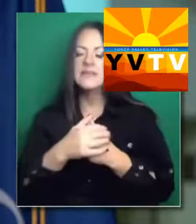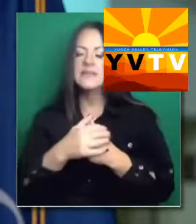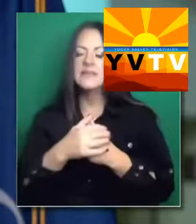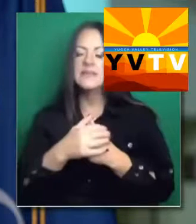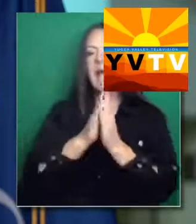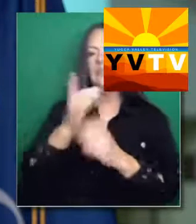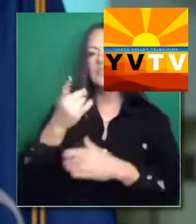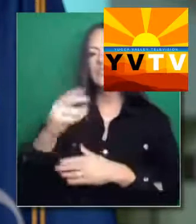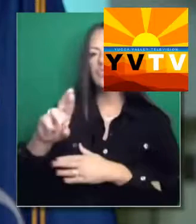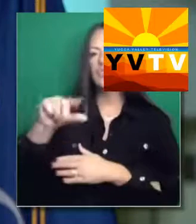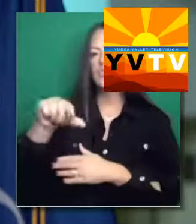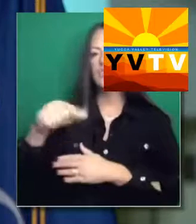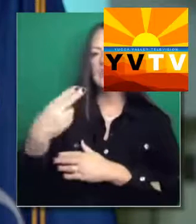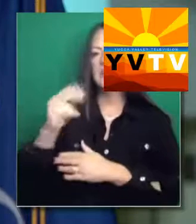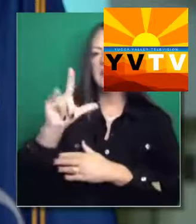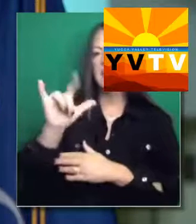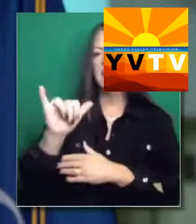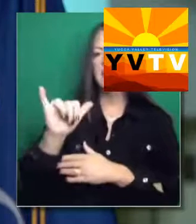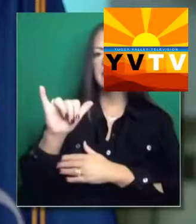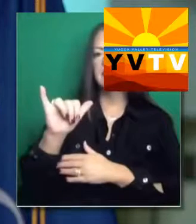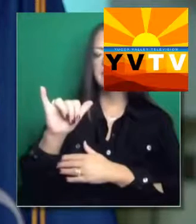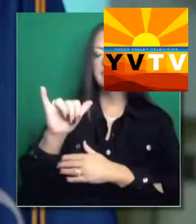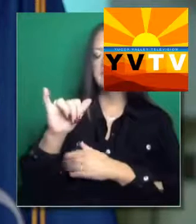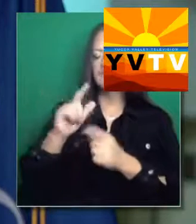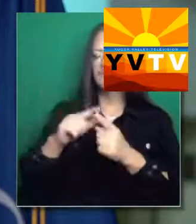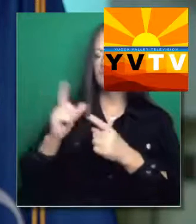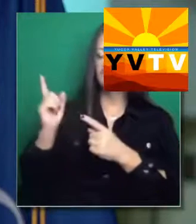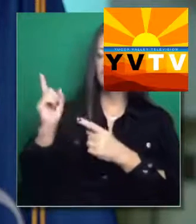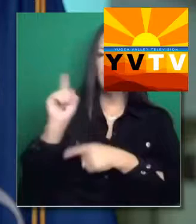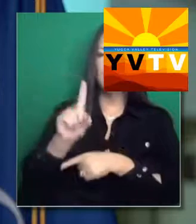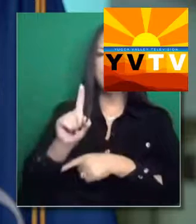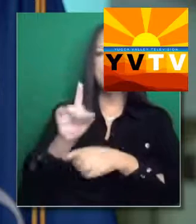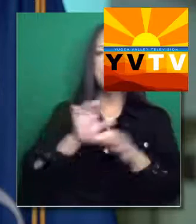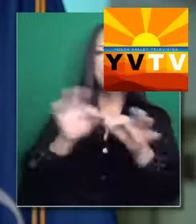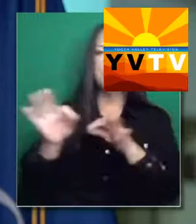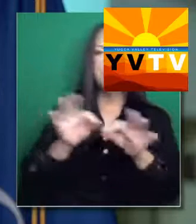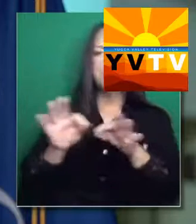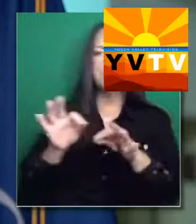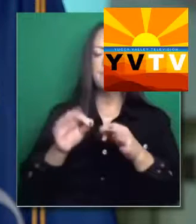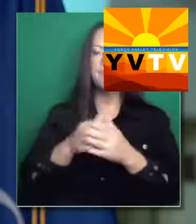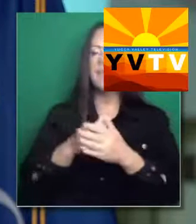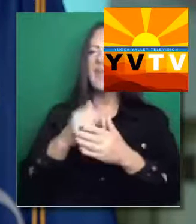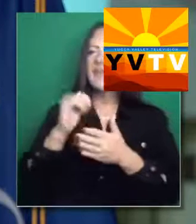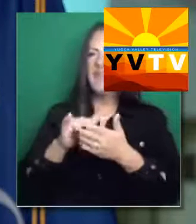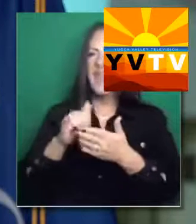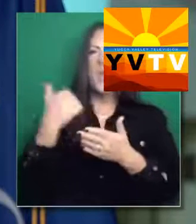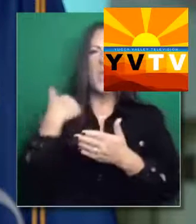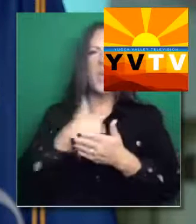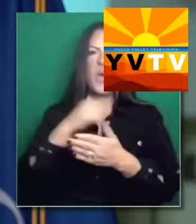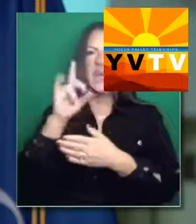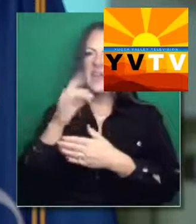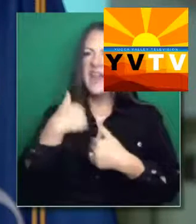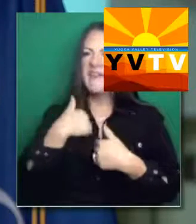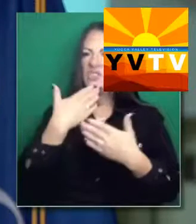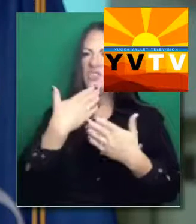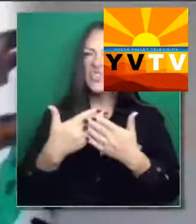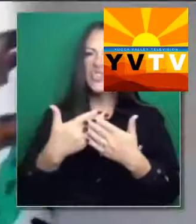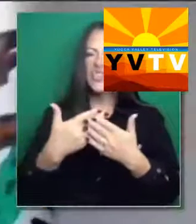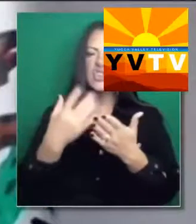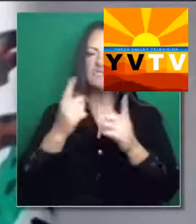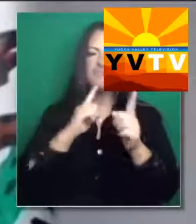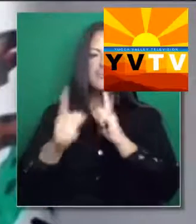been having some very, very robust and very positive conversations with our providers all up and down the state.